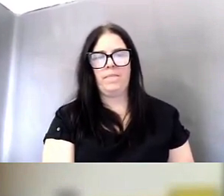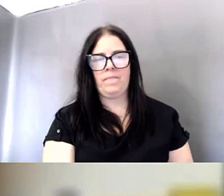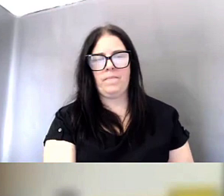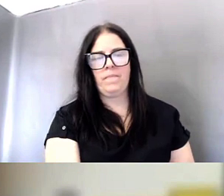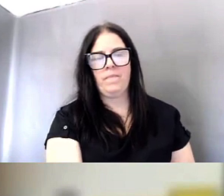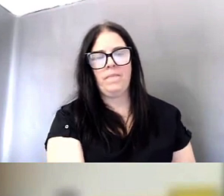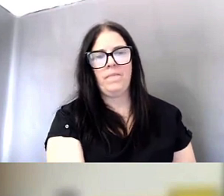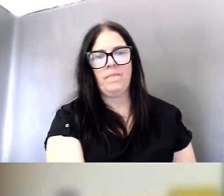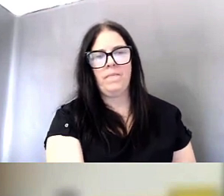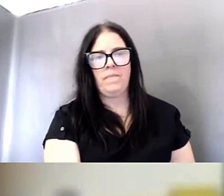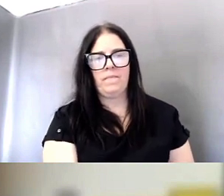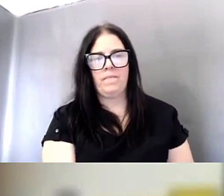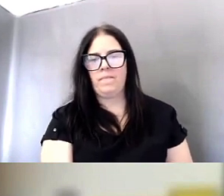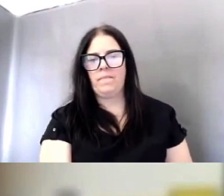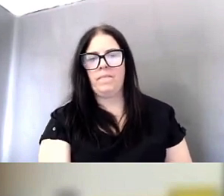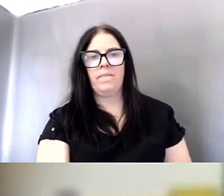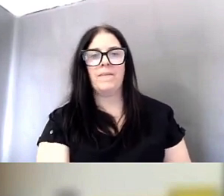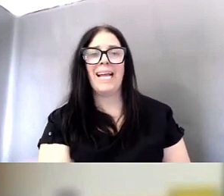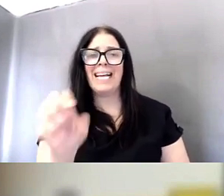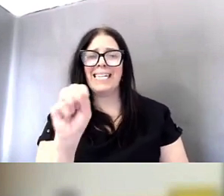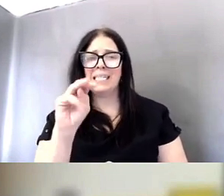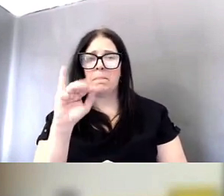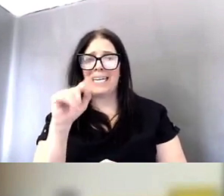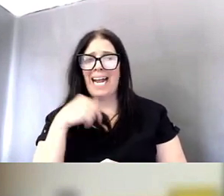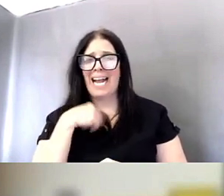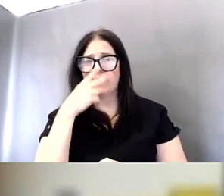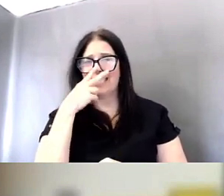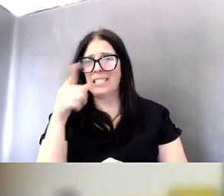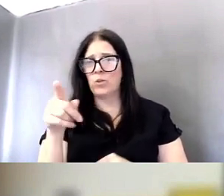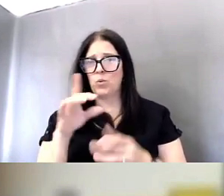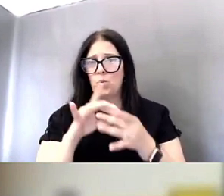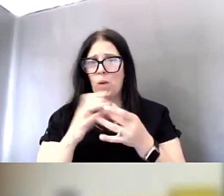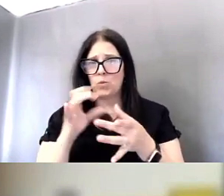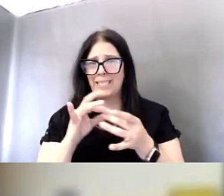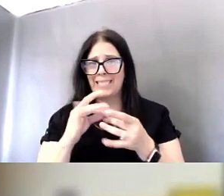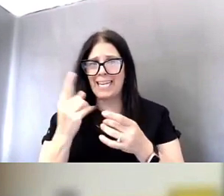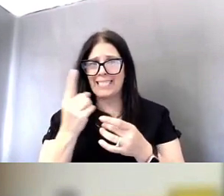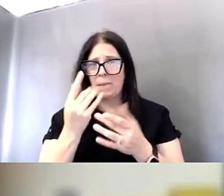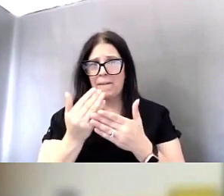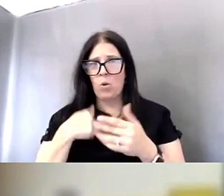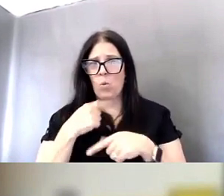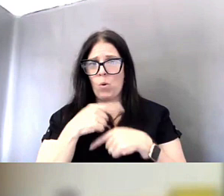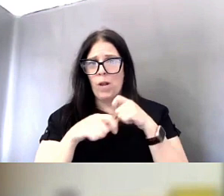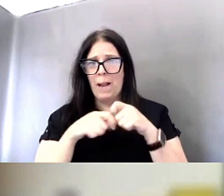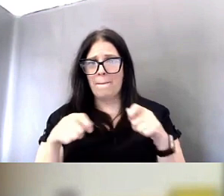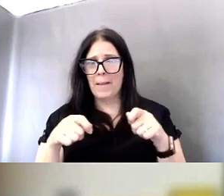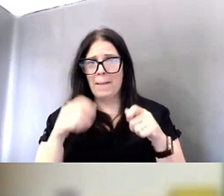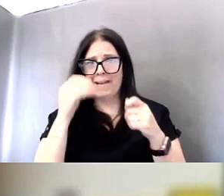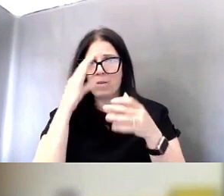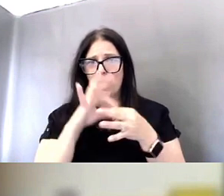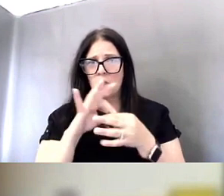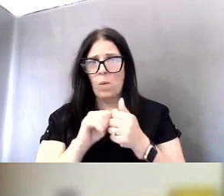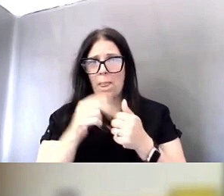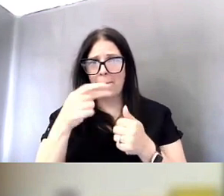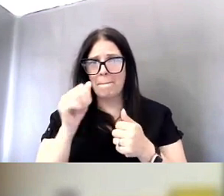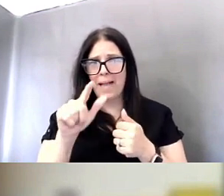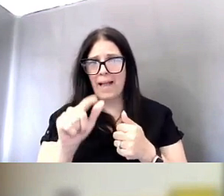Perfect. And Smita, I can see you are unmuted. If you want to mention something, say something before we wrap up the information about the PAL